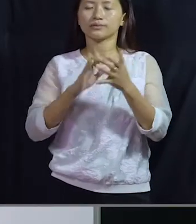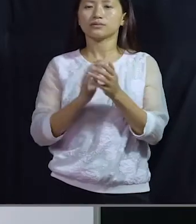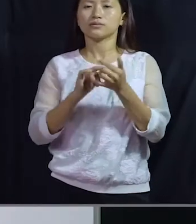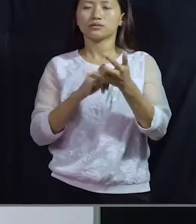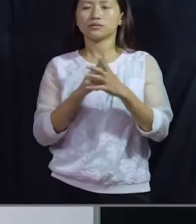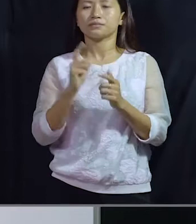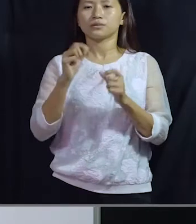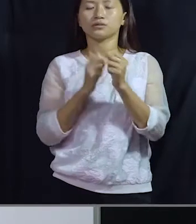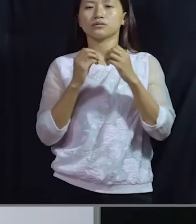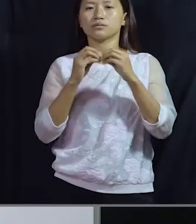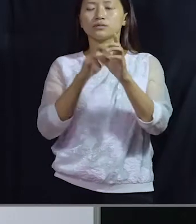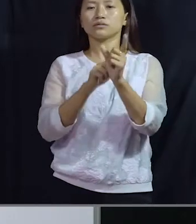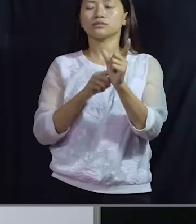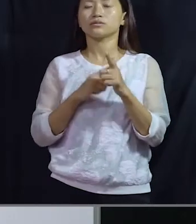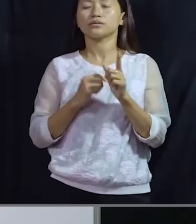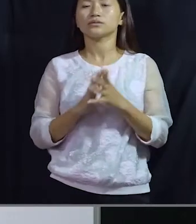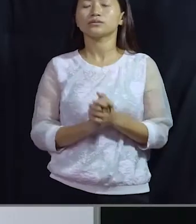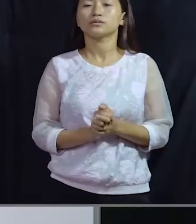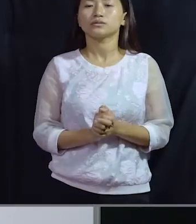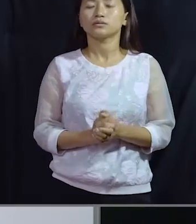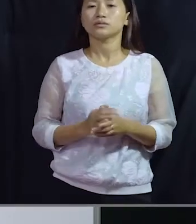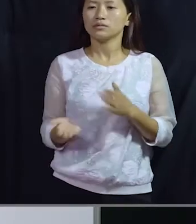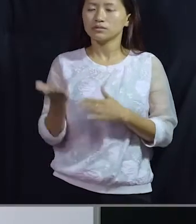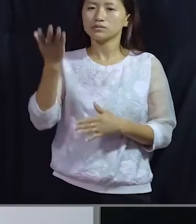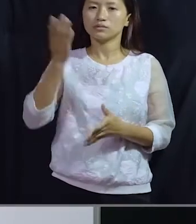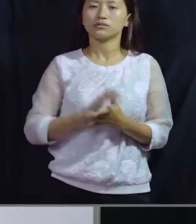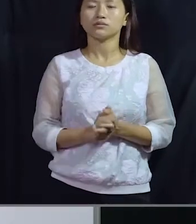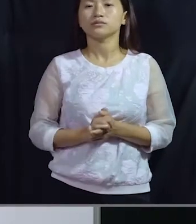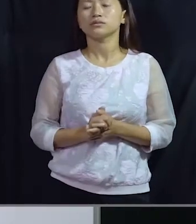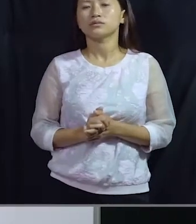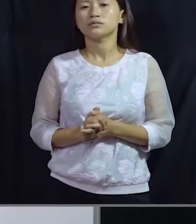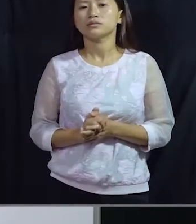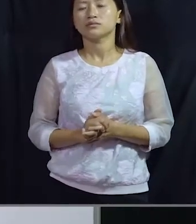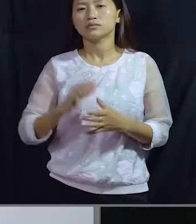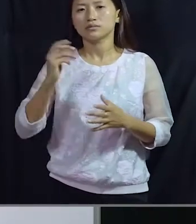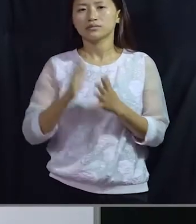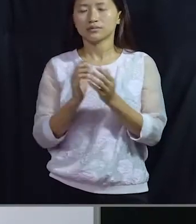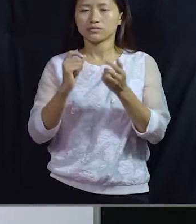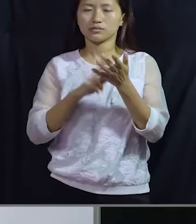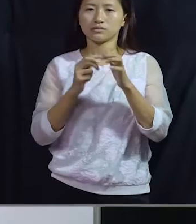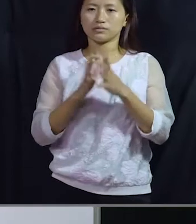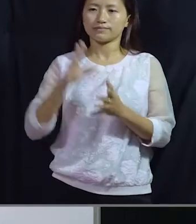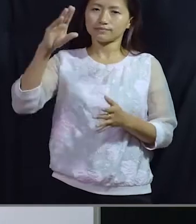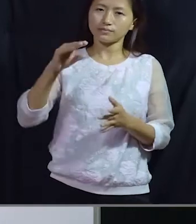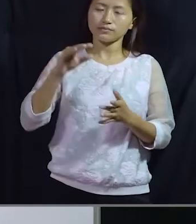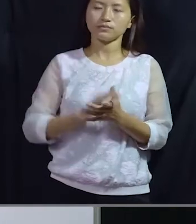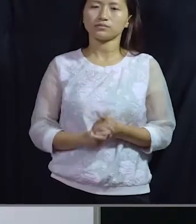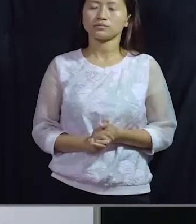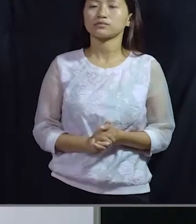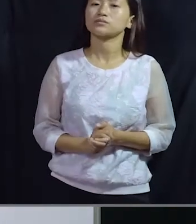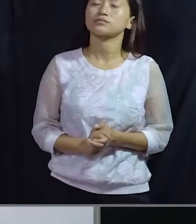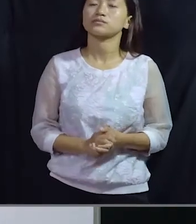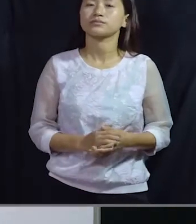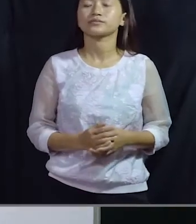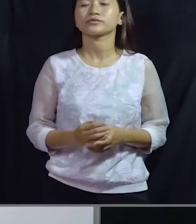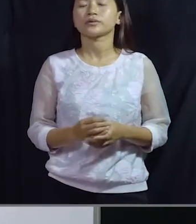in certain cases they are increased and in certain cases they are decreased. So we will have to see